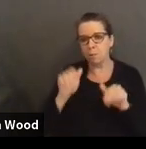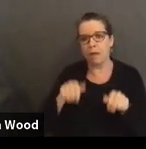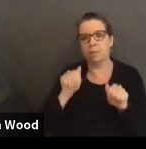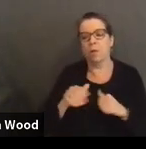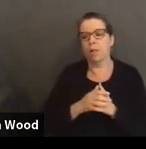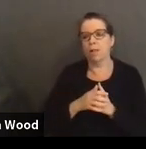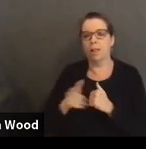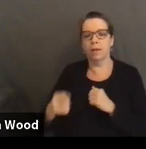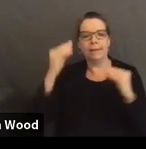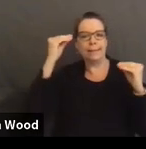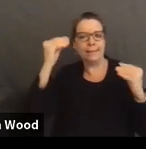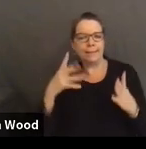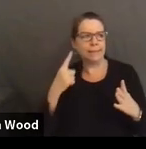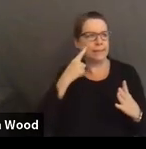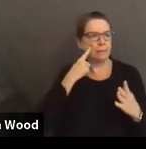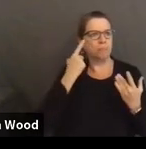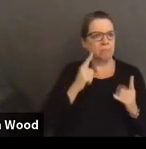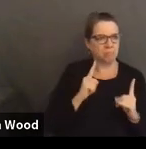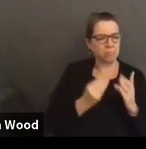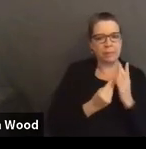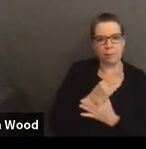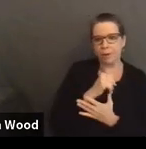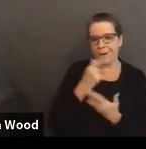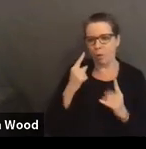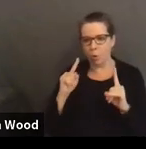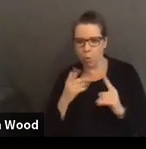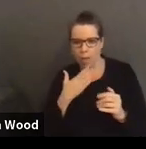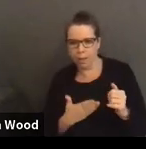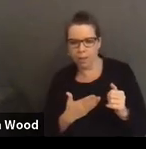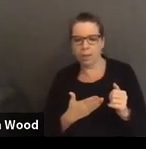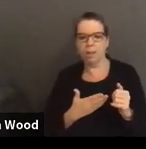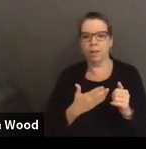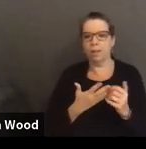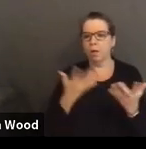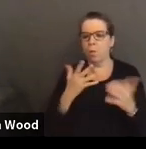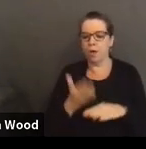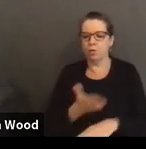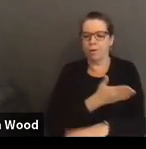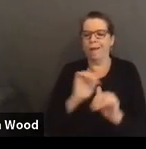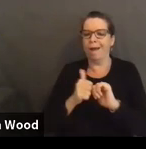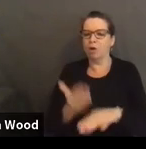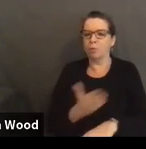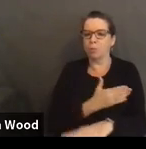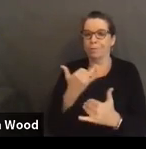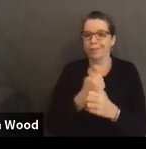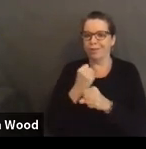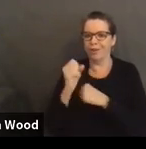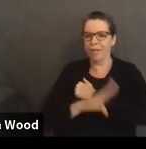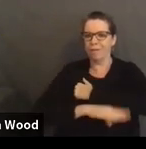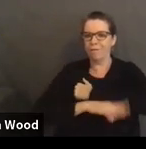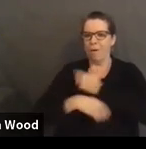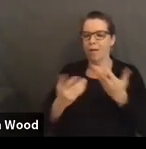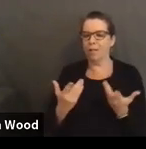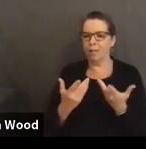Have them thinking about what worked well in the spring and what they want to improve on this year, and through an iterative process